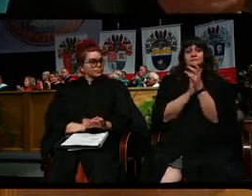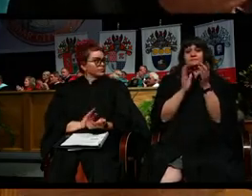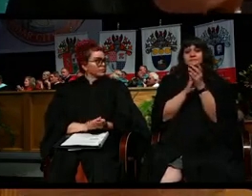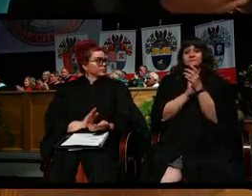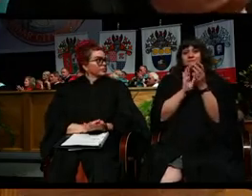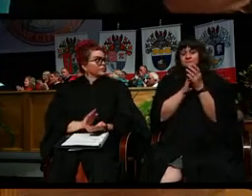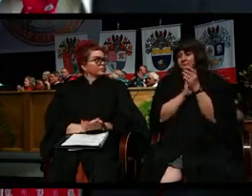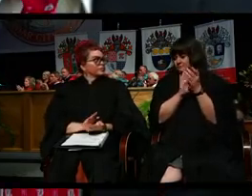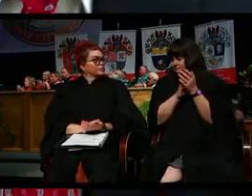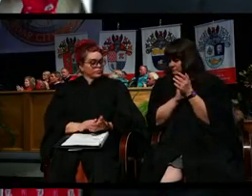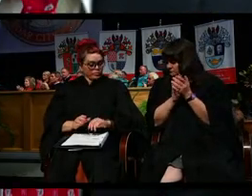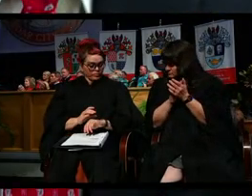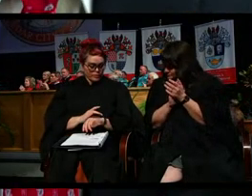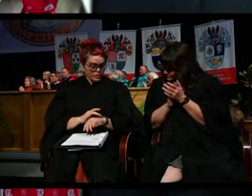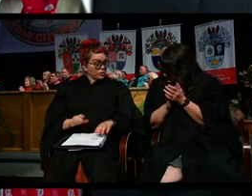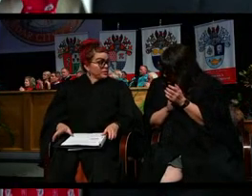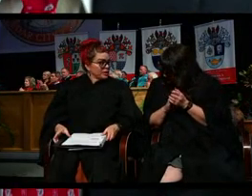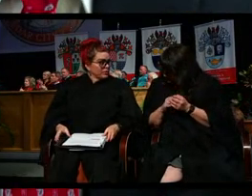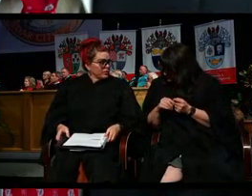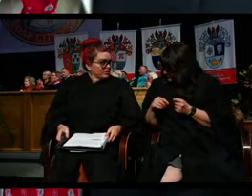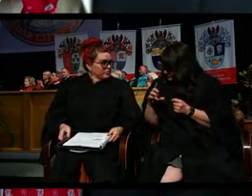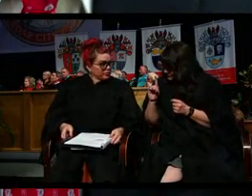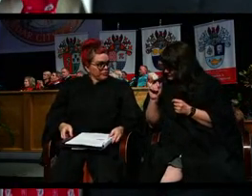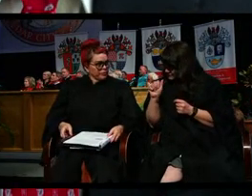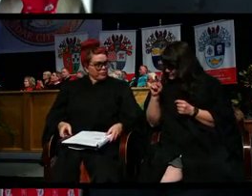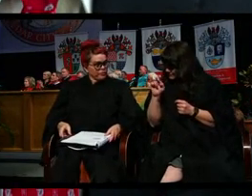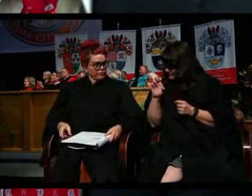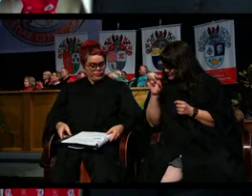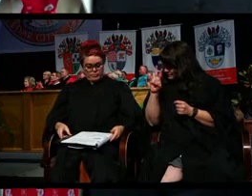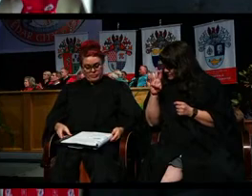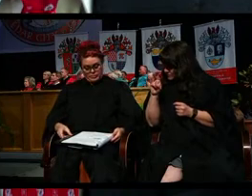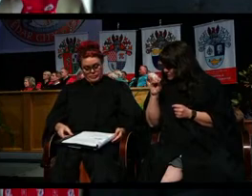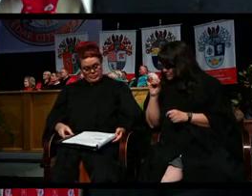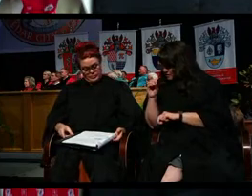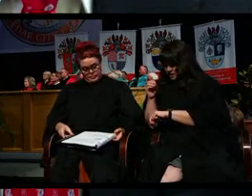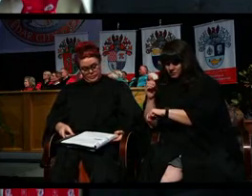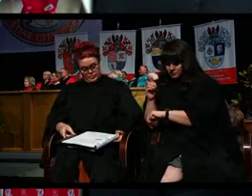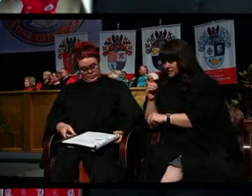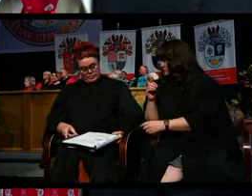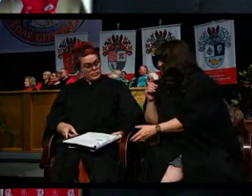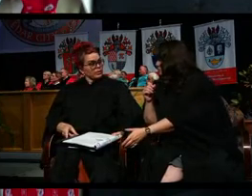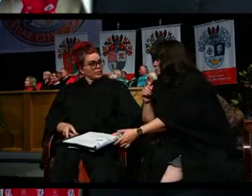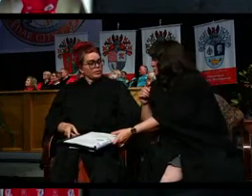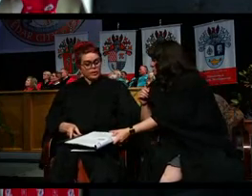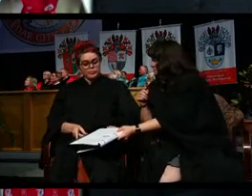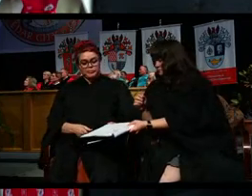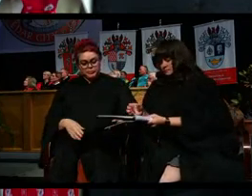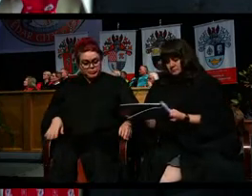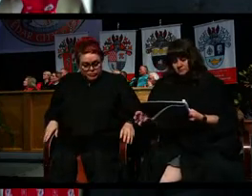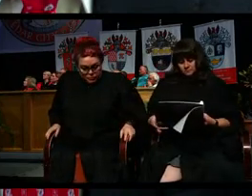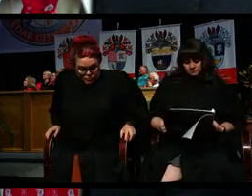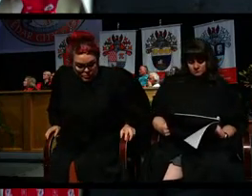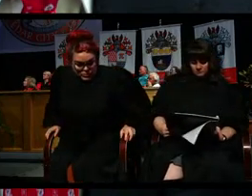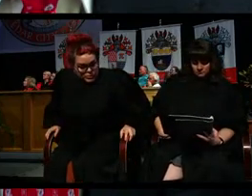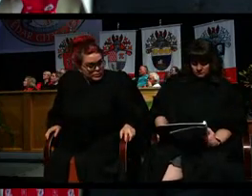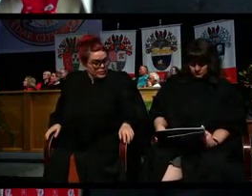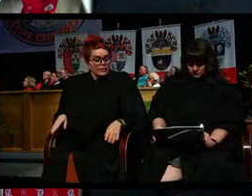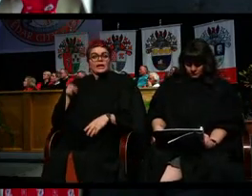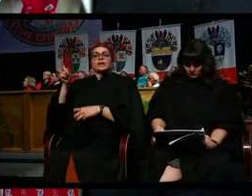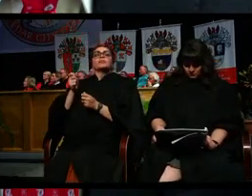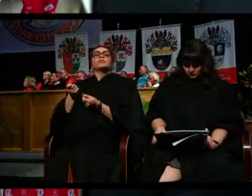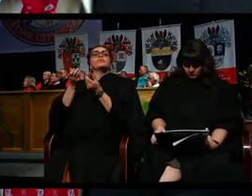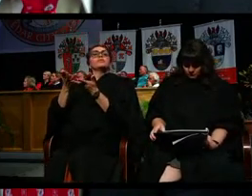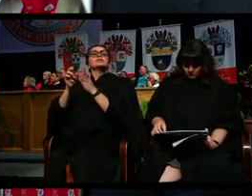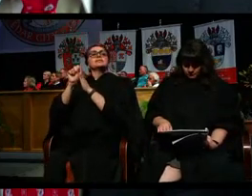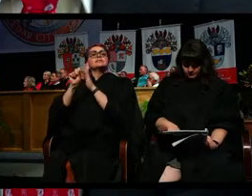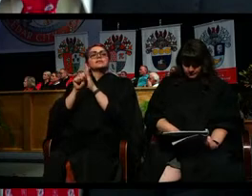David R. Wolstenhume was appointed Commissioner of Higher Education for the Utah System of Higher Education in 2020. He provides